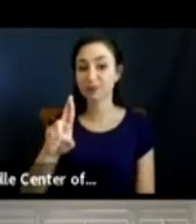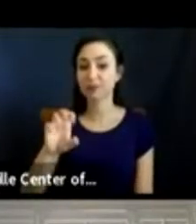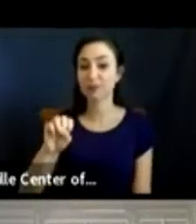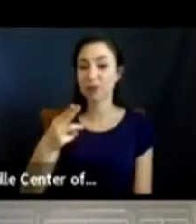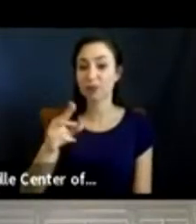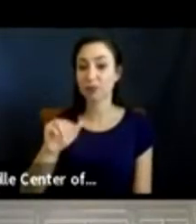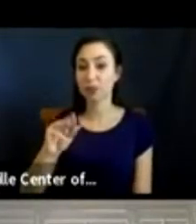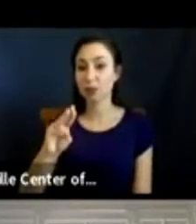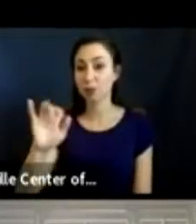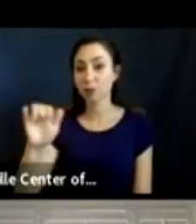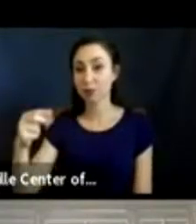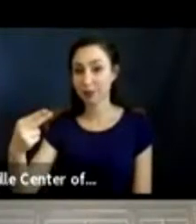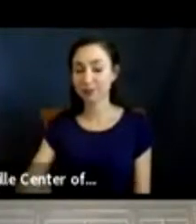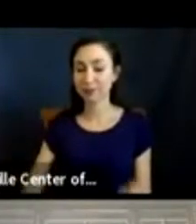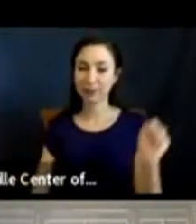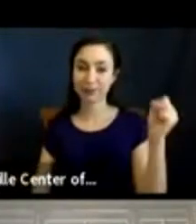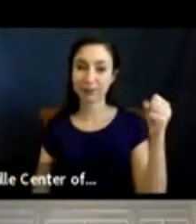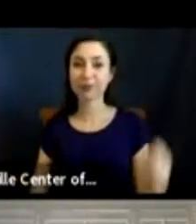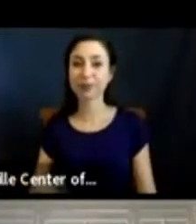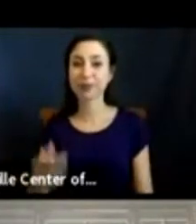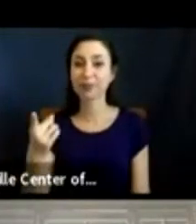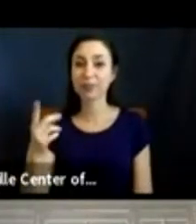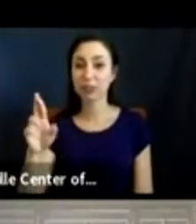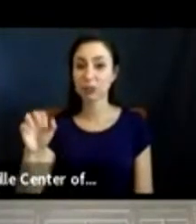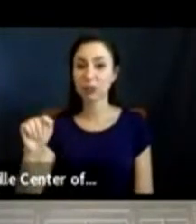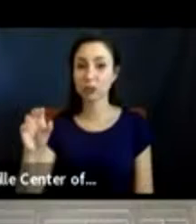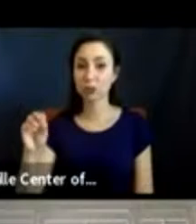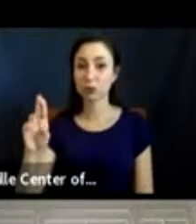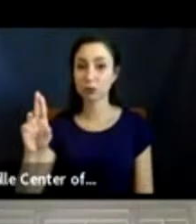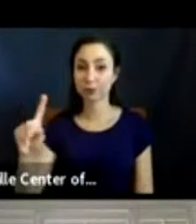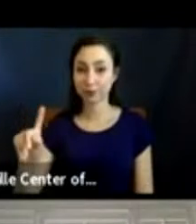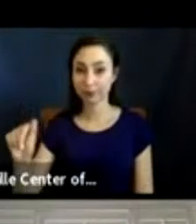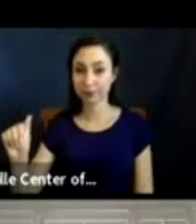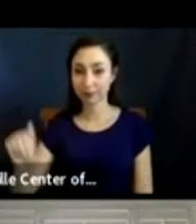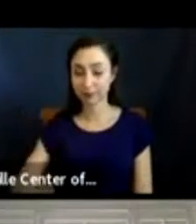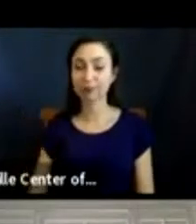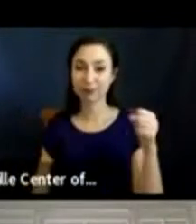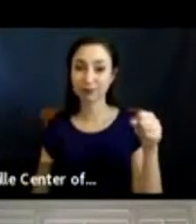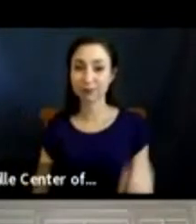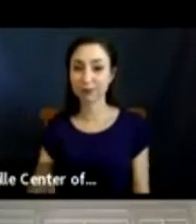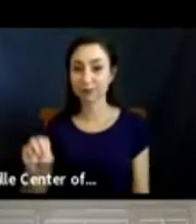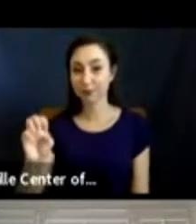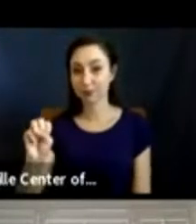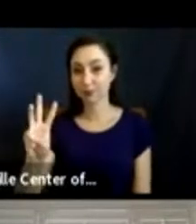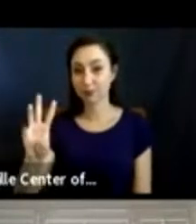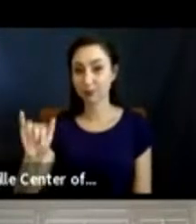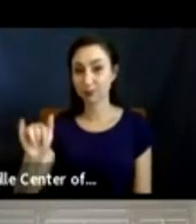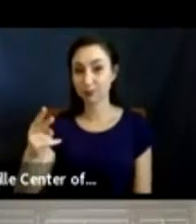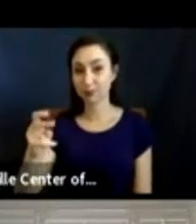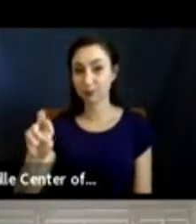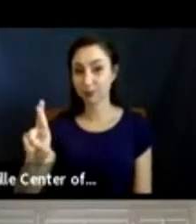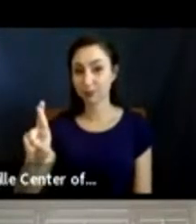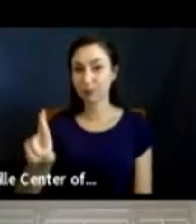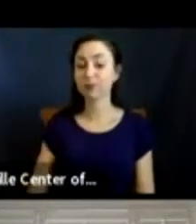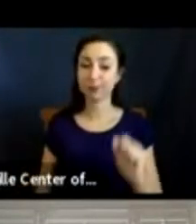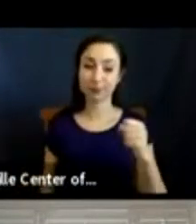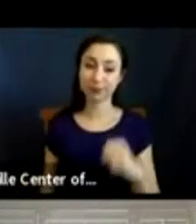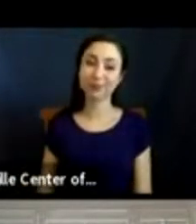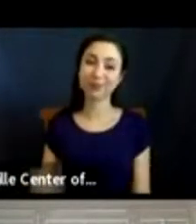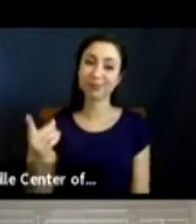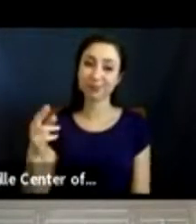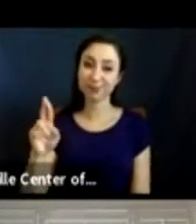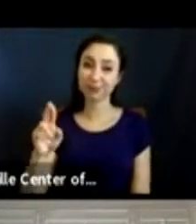Yes. Dr. Sousa. Yes. Ms. Wagner. Yes. Dr.